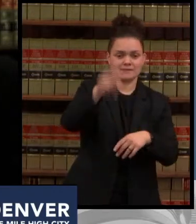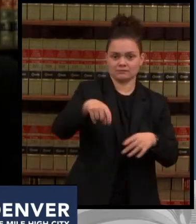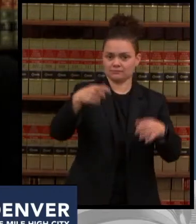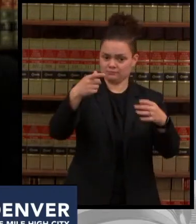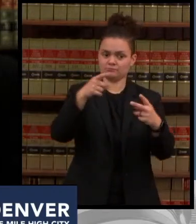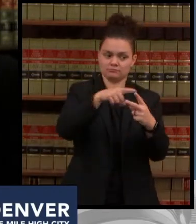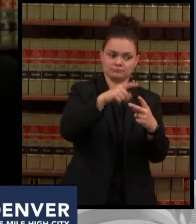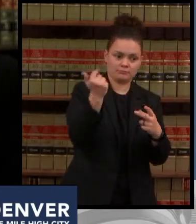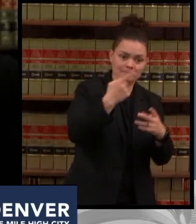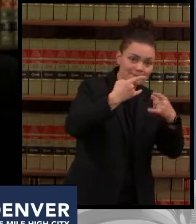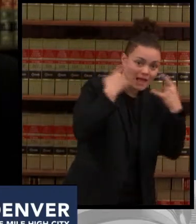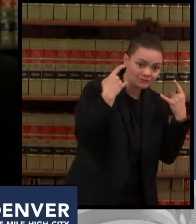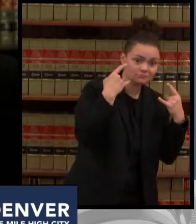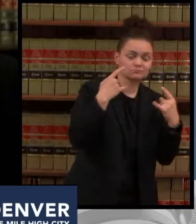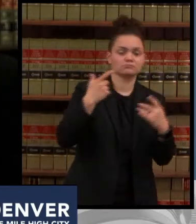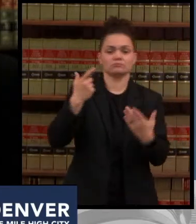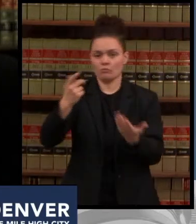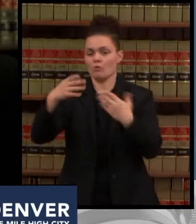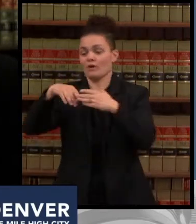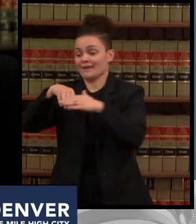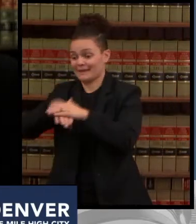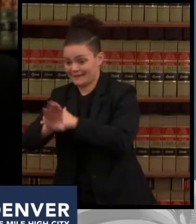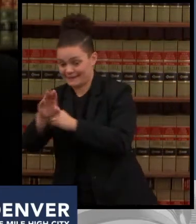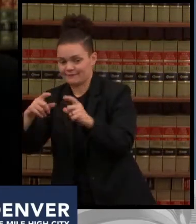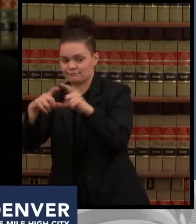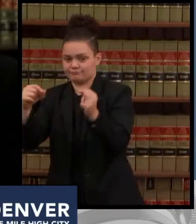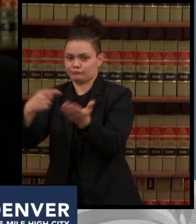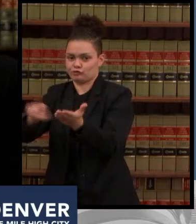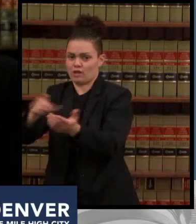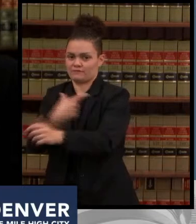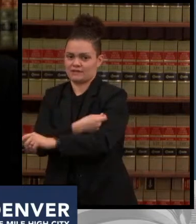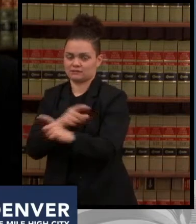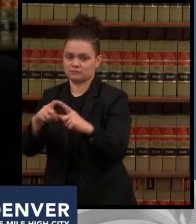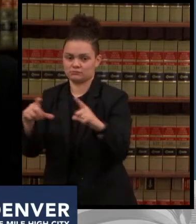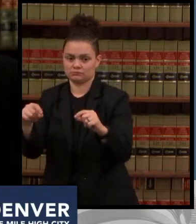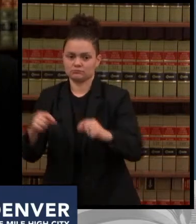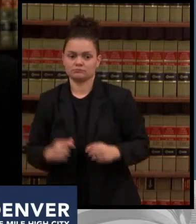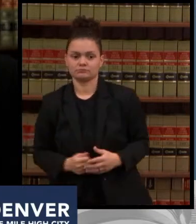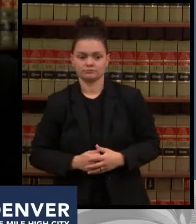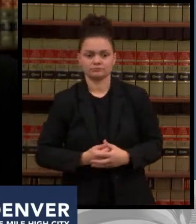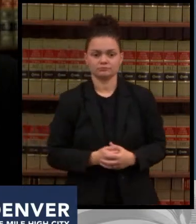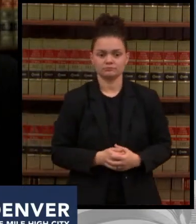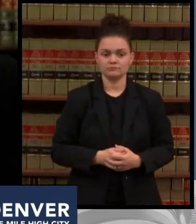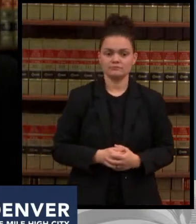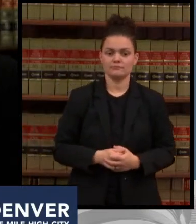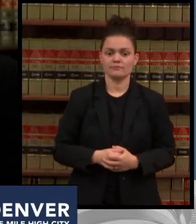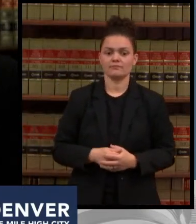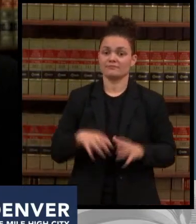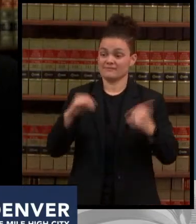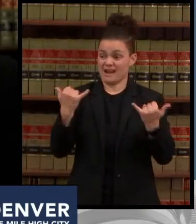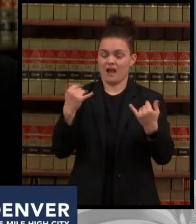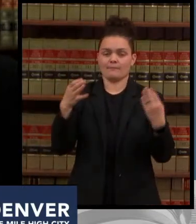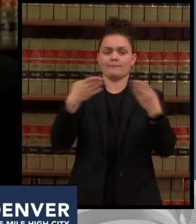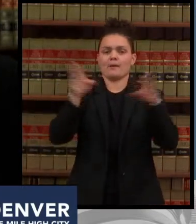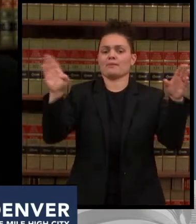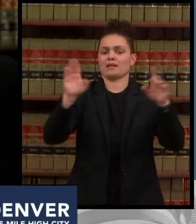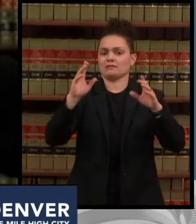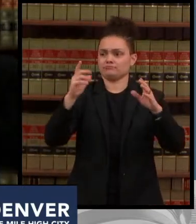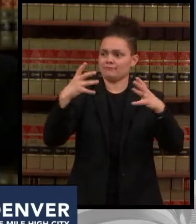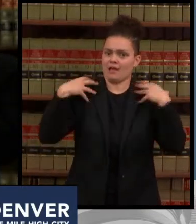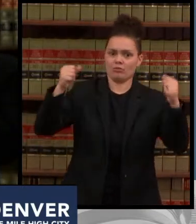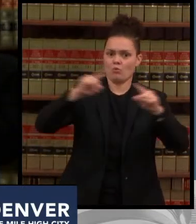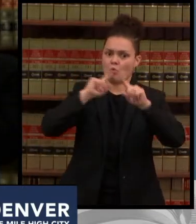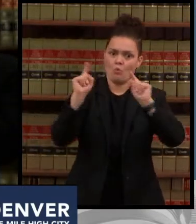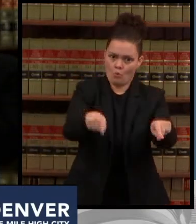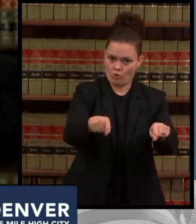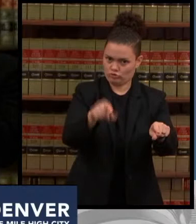a public health order. We're going to provide guidance. Enforcement is not the goal, but we are going to monitor it. We're